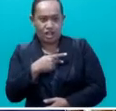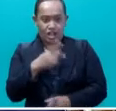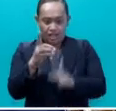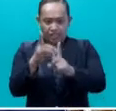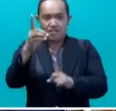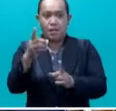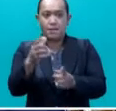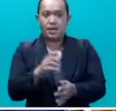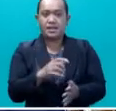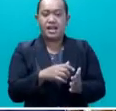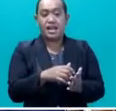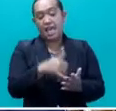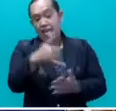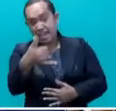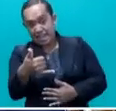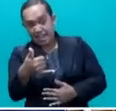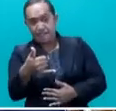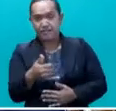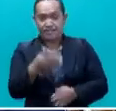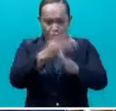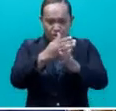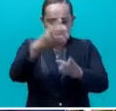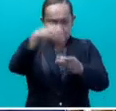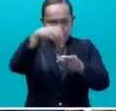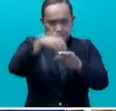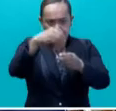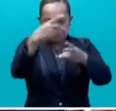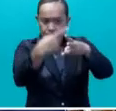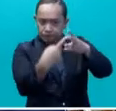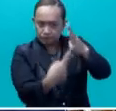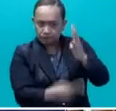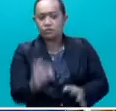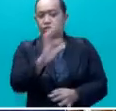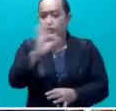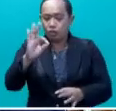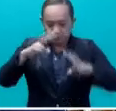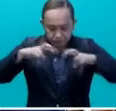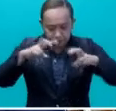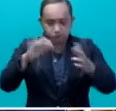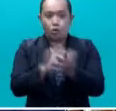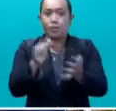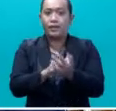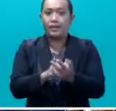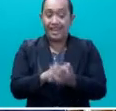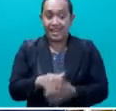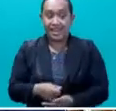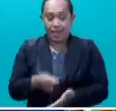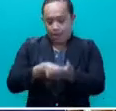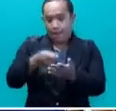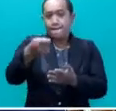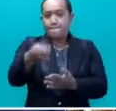All this is listed there. It's clearly listed, and these were not investigated properly. And payroll manager, whatever, 4